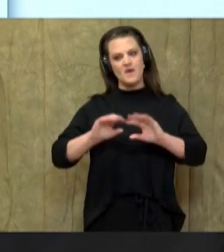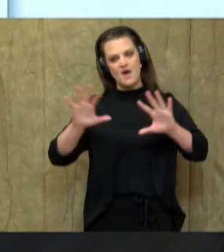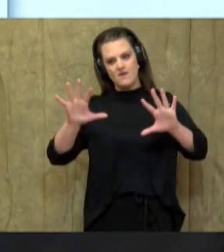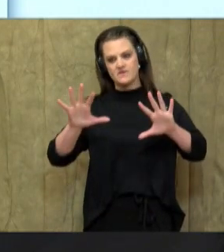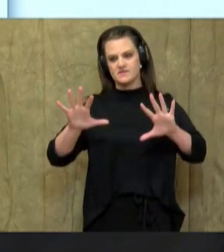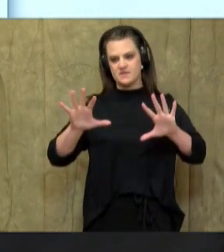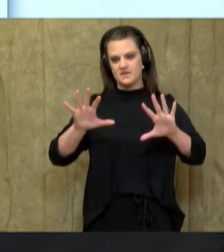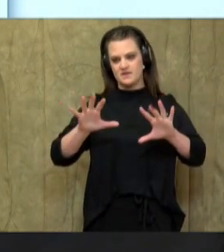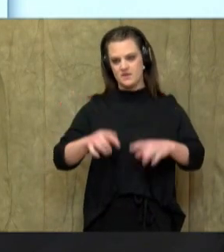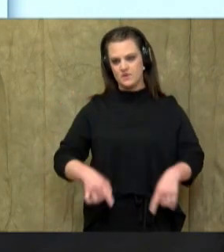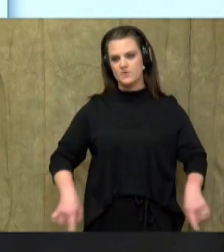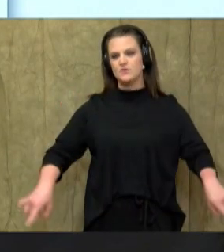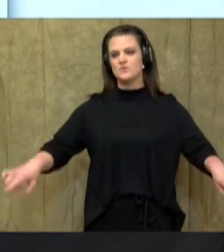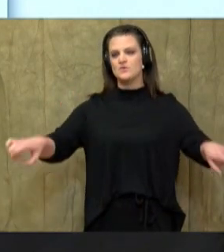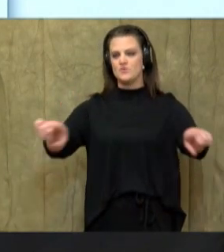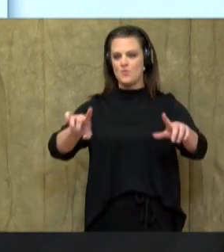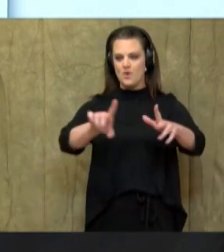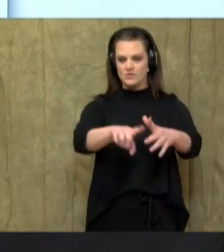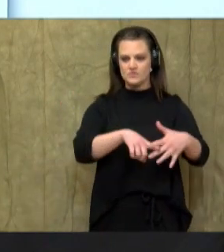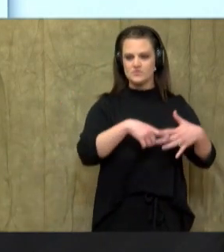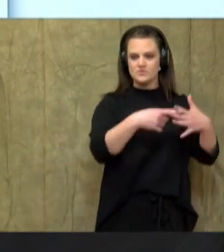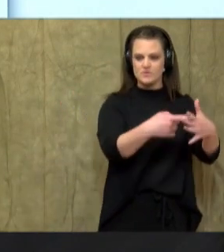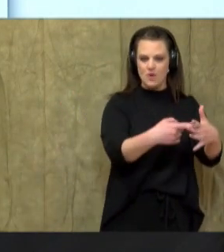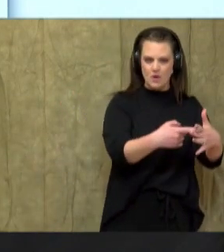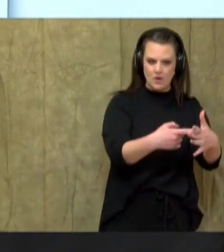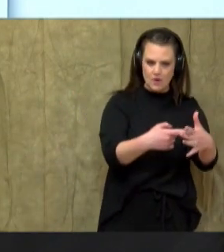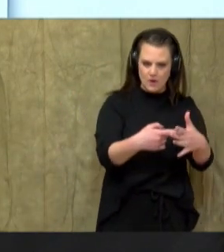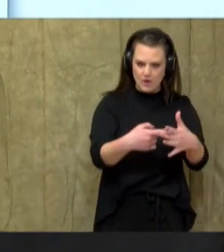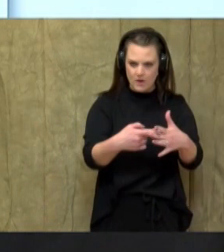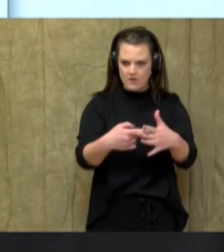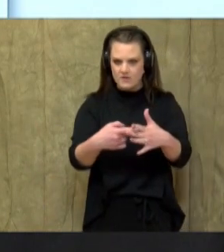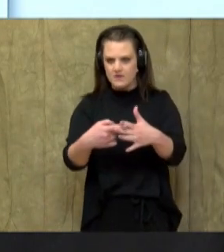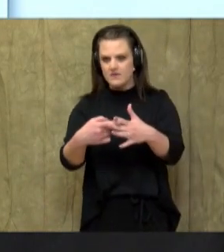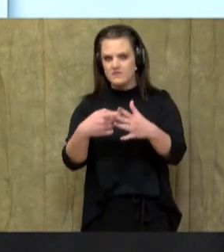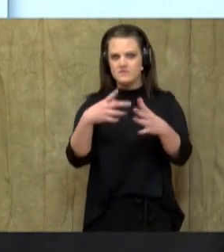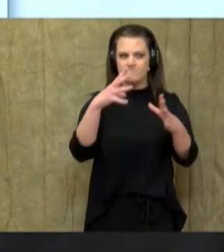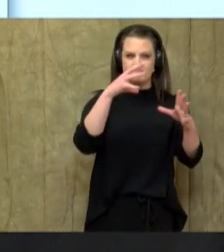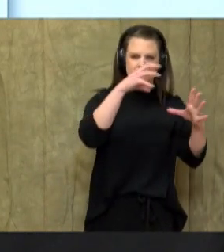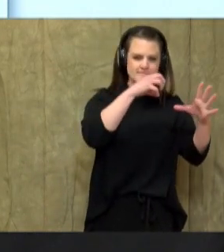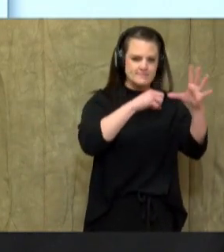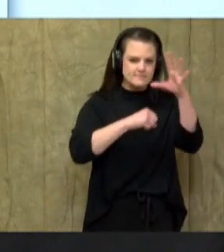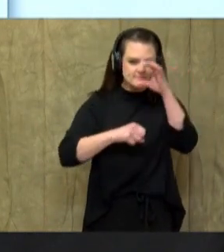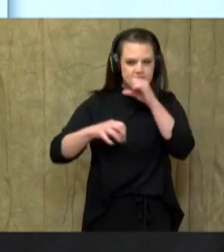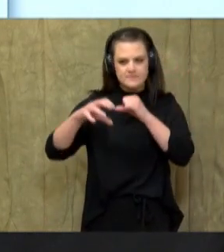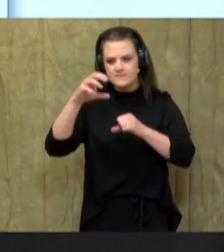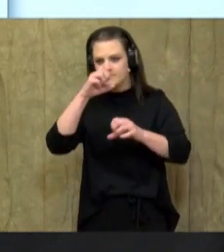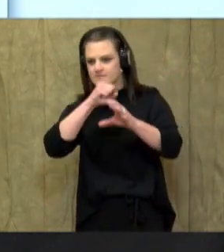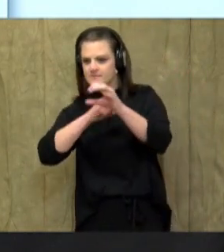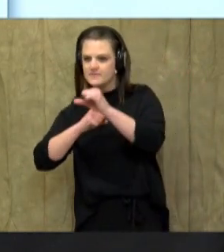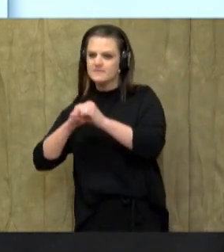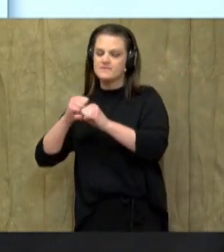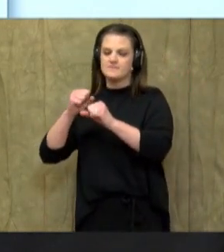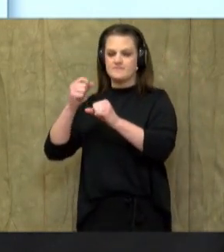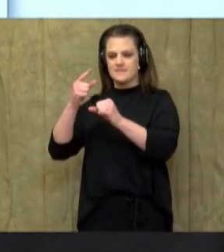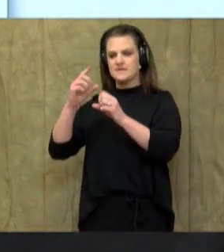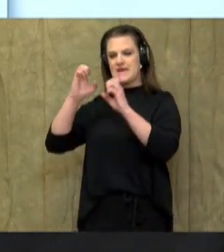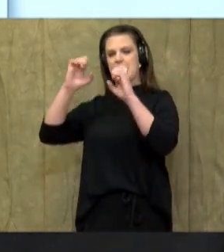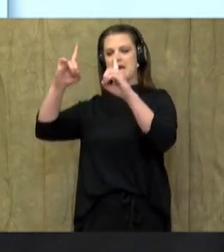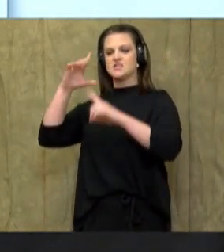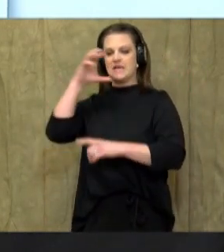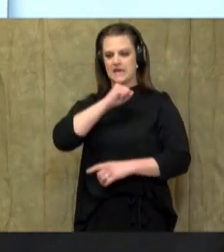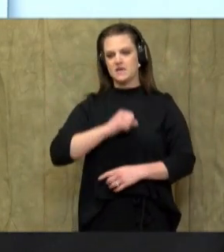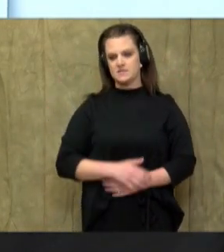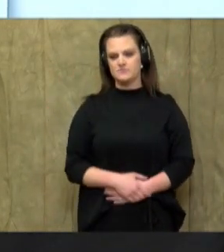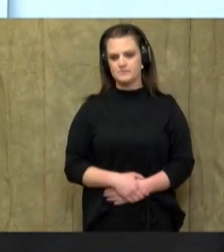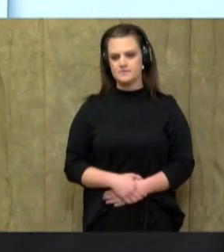obviously started to draw conclusions and make your inferences. You